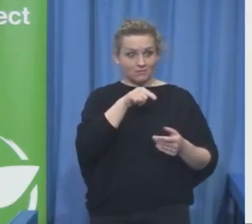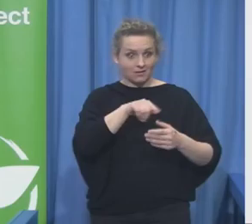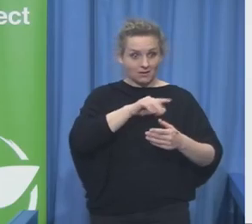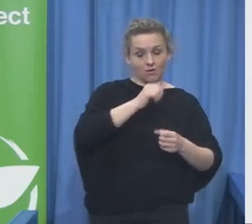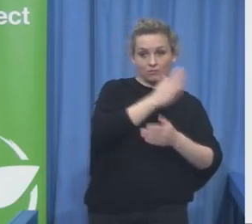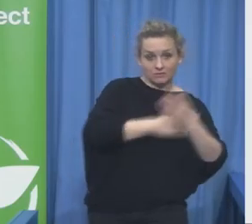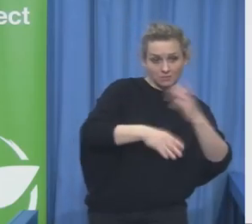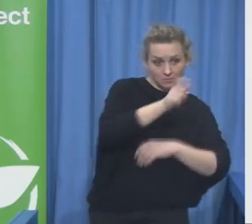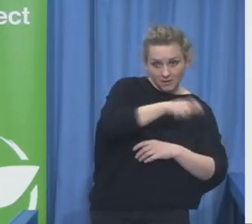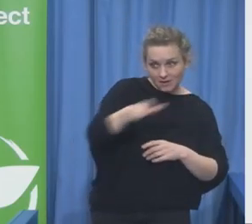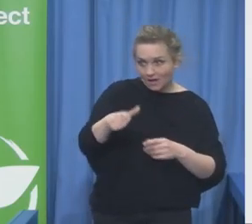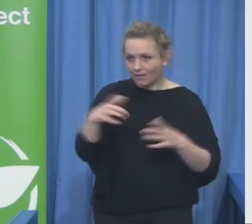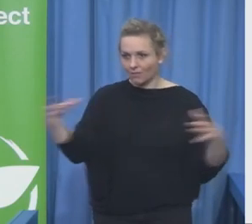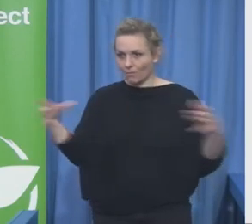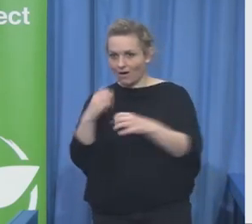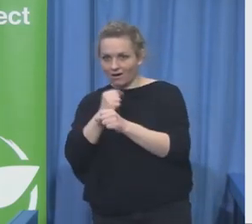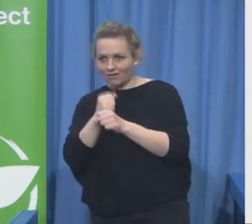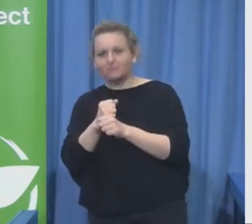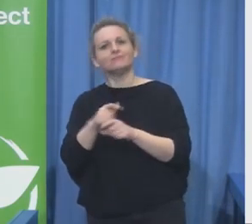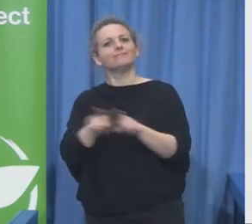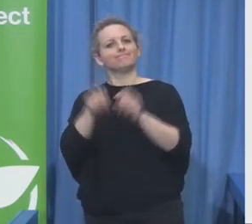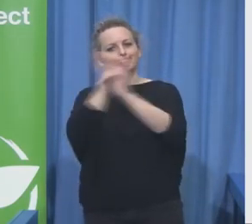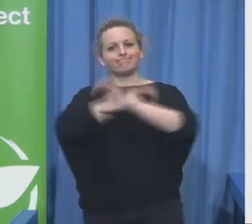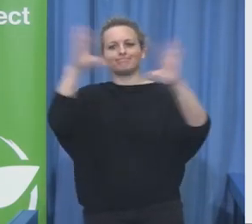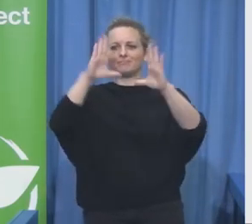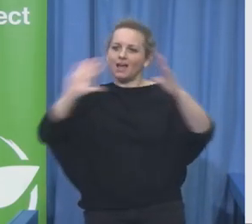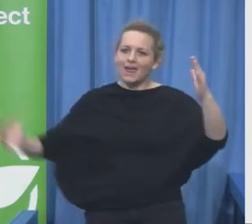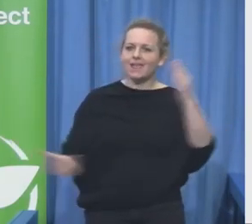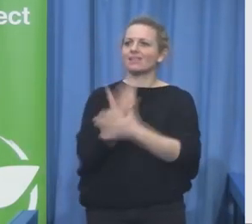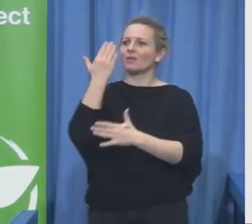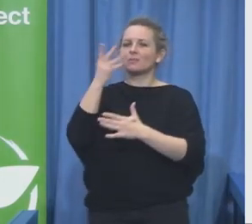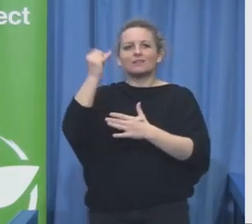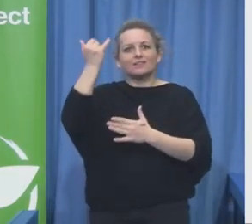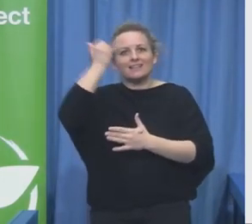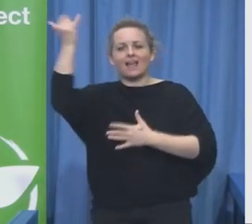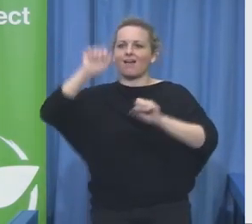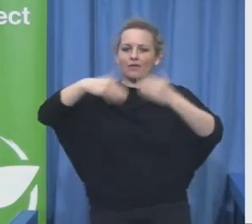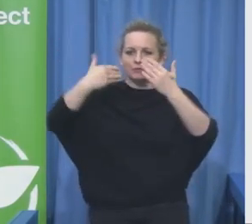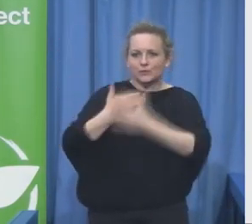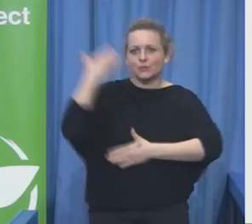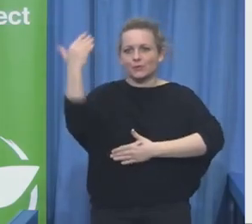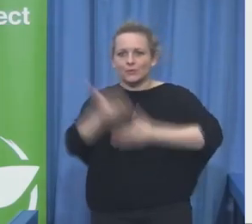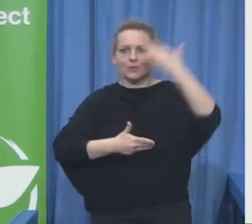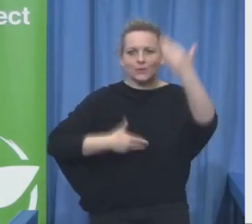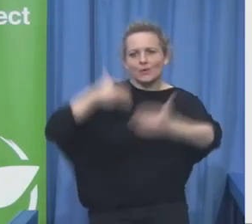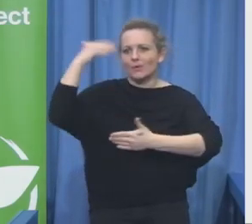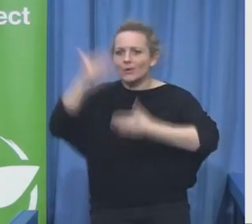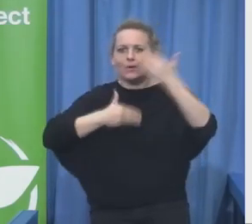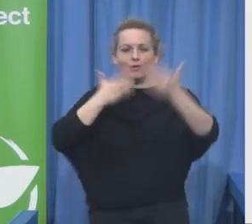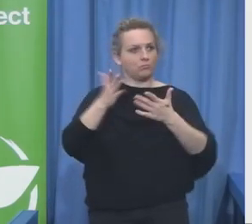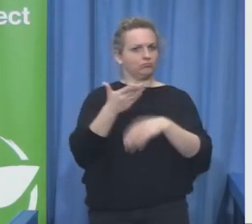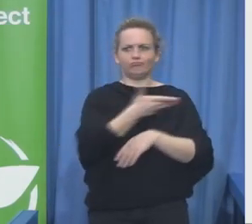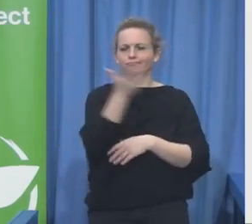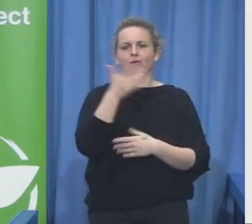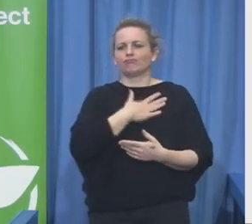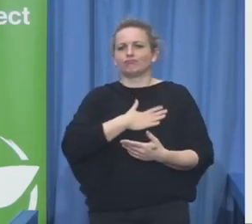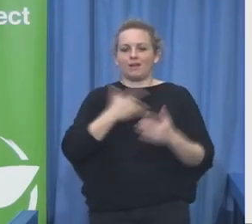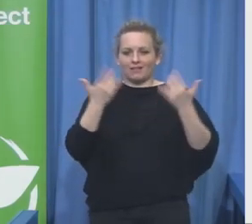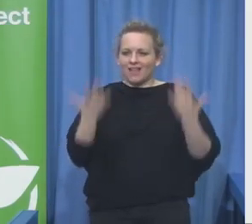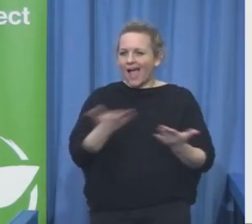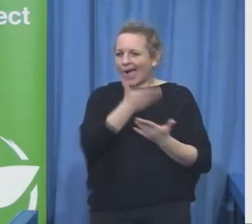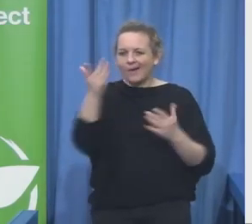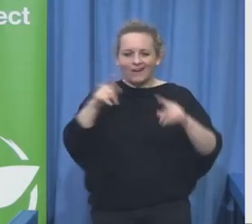things that you are very used to, voice control, touch screens, they all came to disability first. So it's really important that any